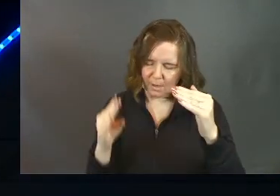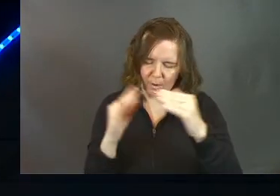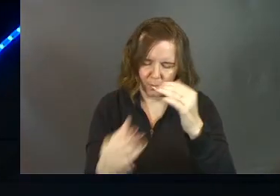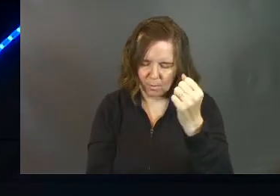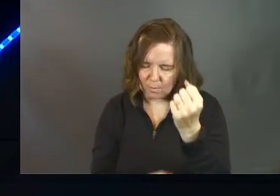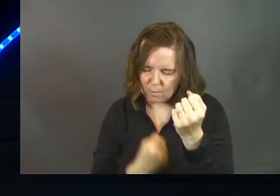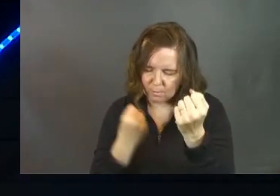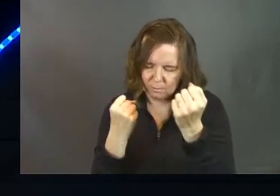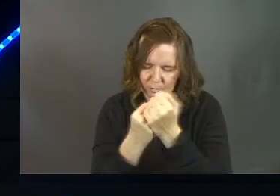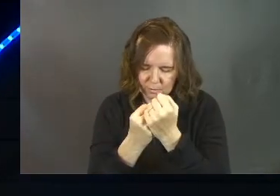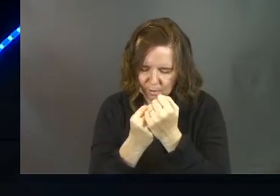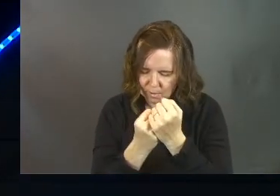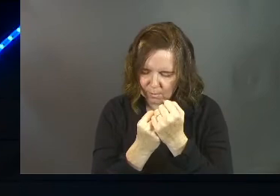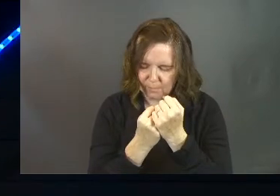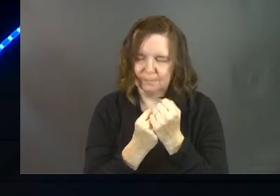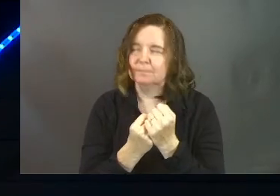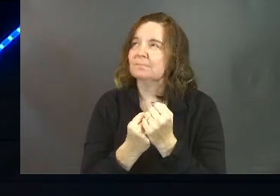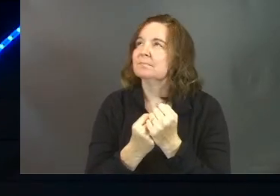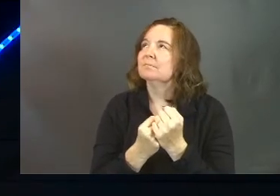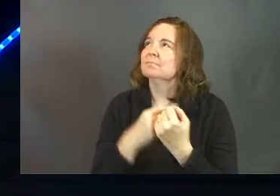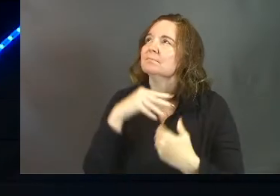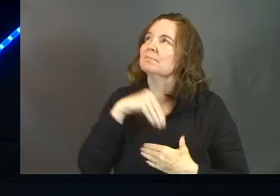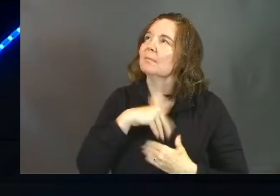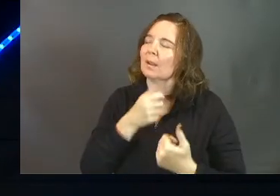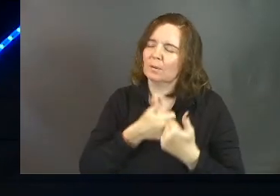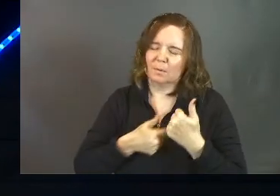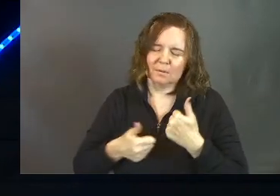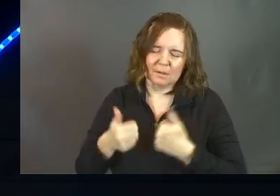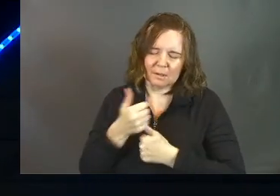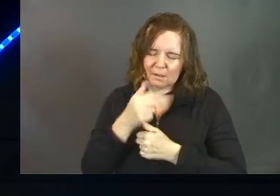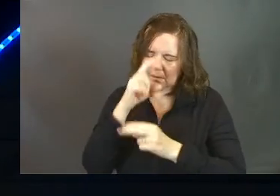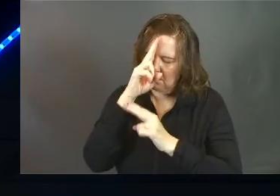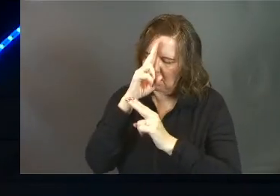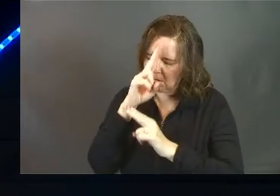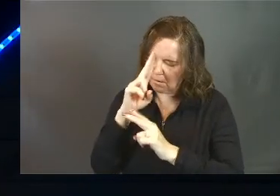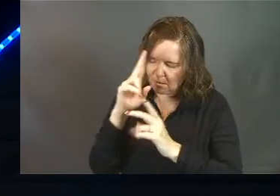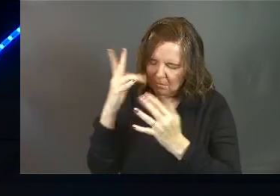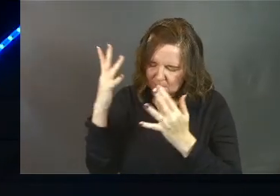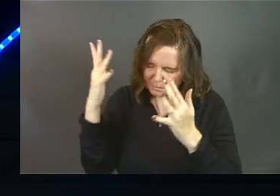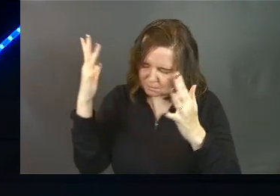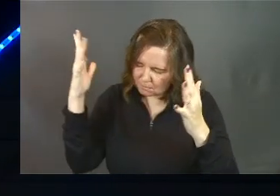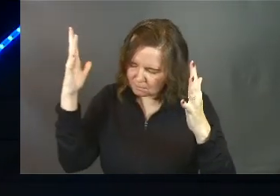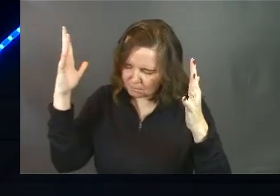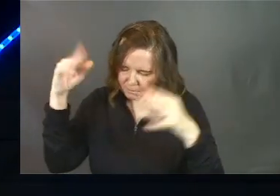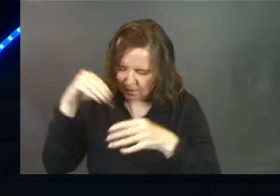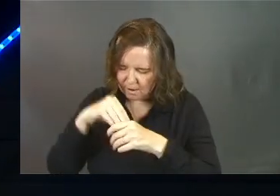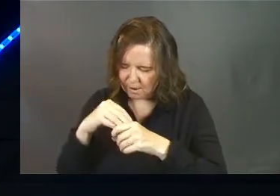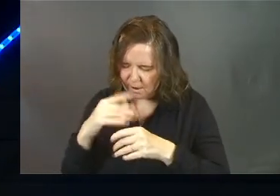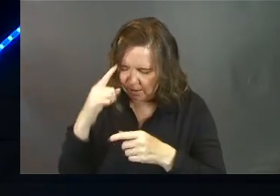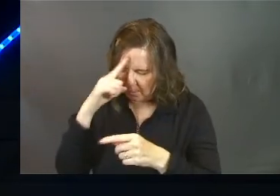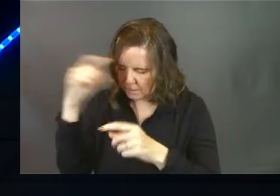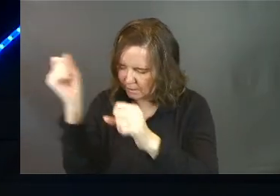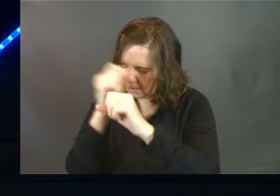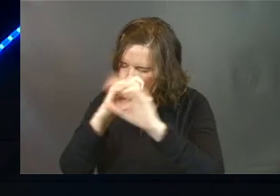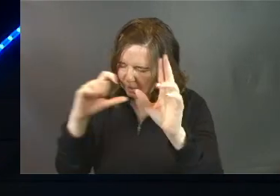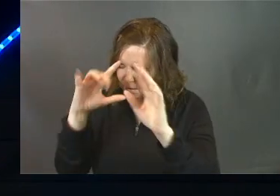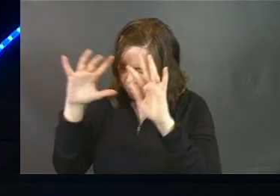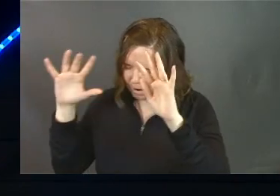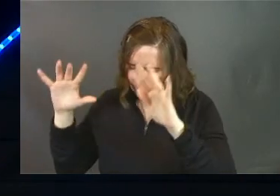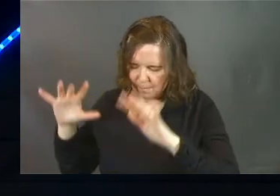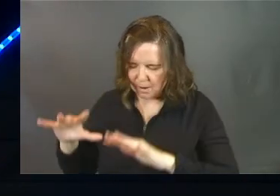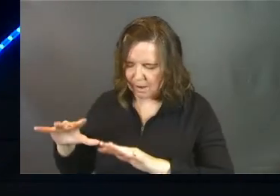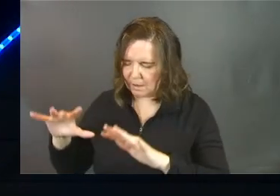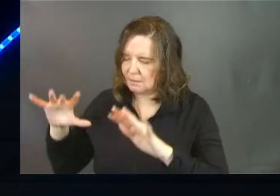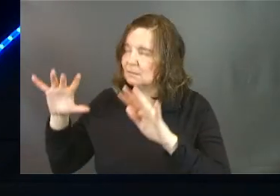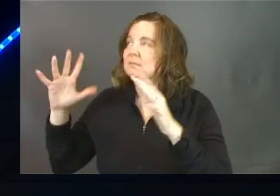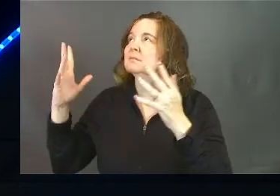rock, our cornerstone, high within our hearts, high within